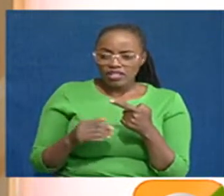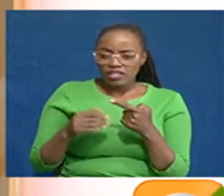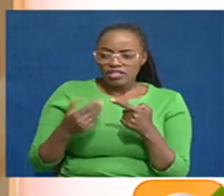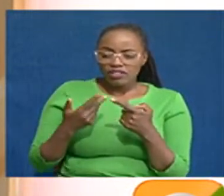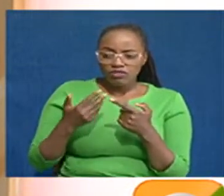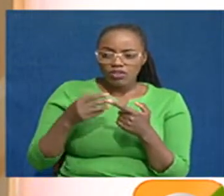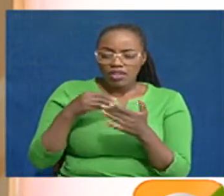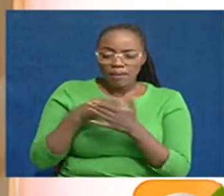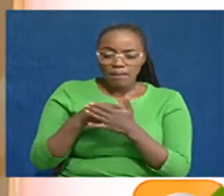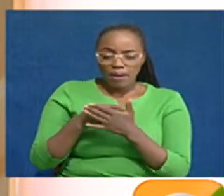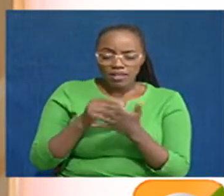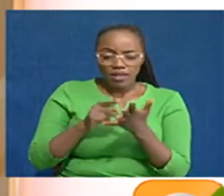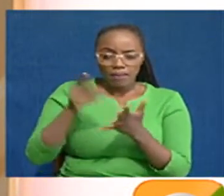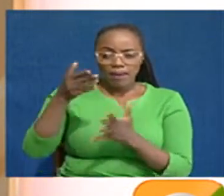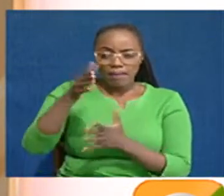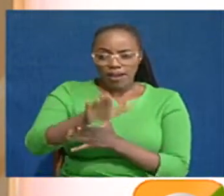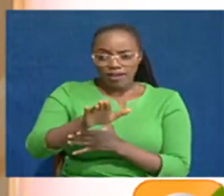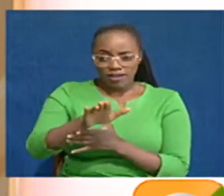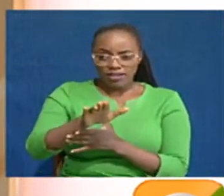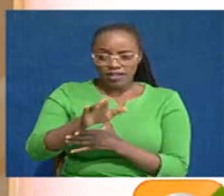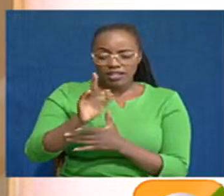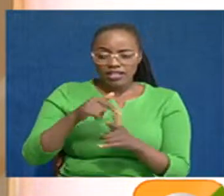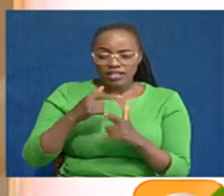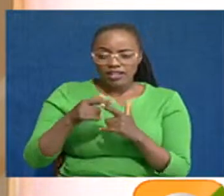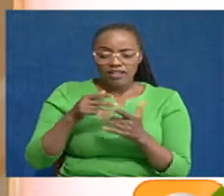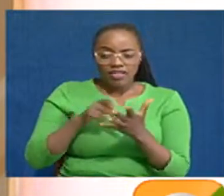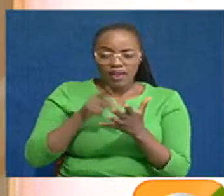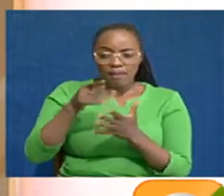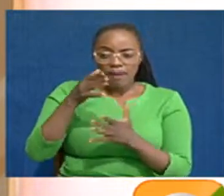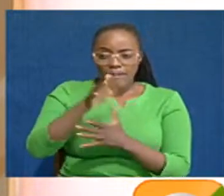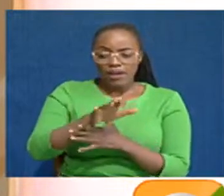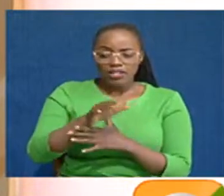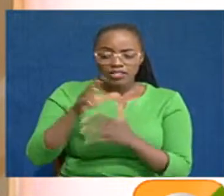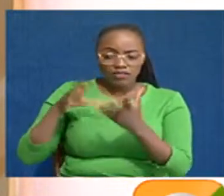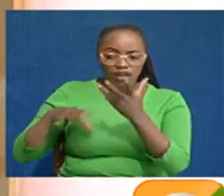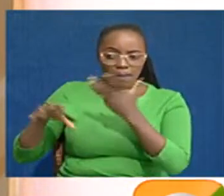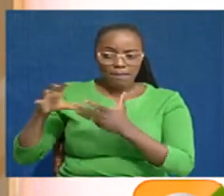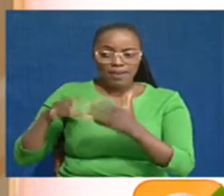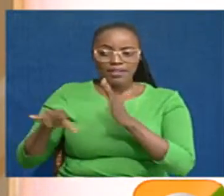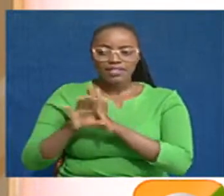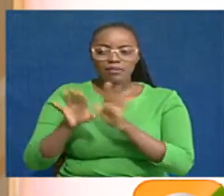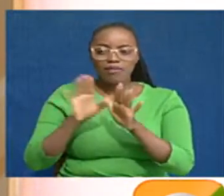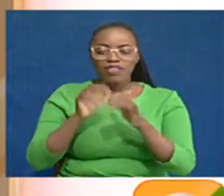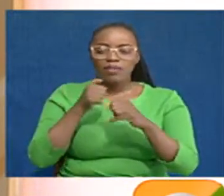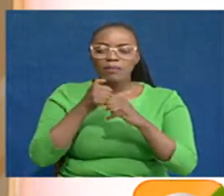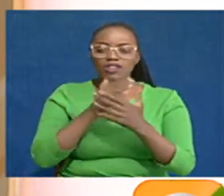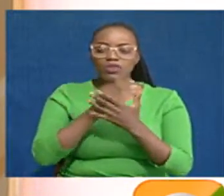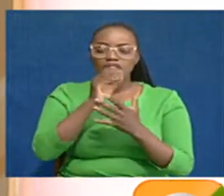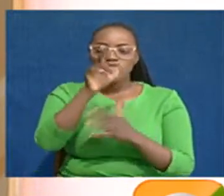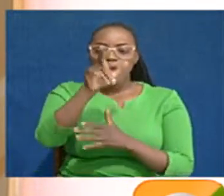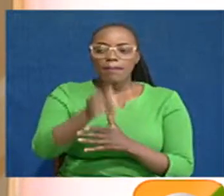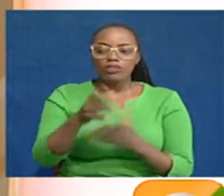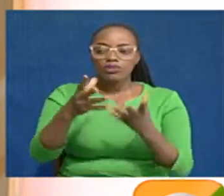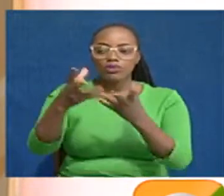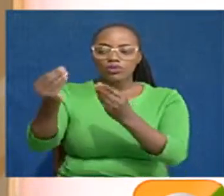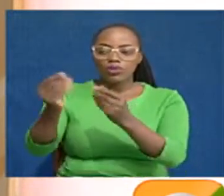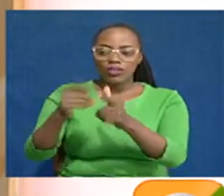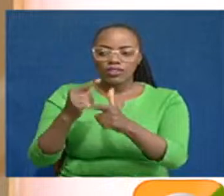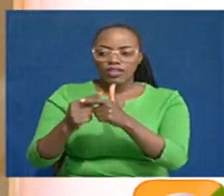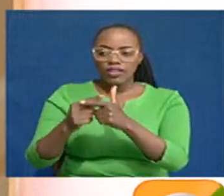refunds, I think the refund system is itself very, very mixed up. Simply make sure that if somebody owes money, as was stated last